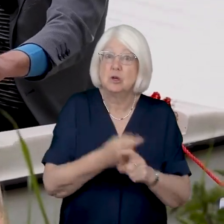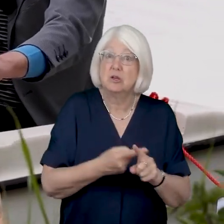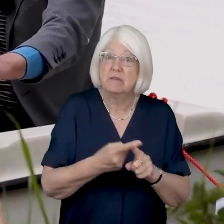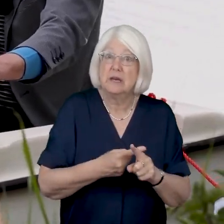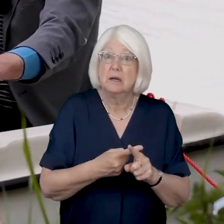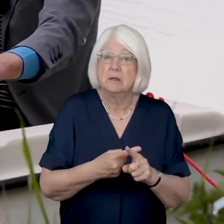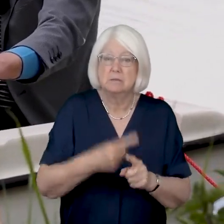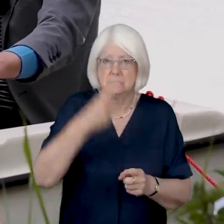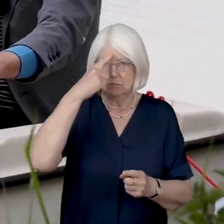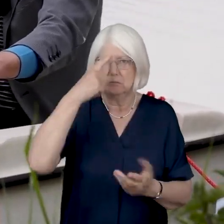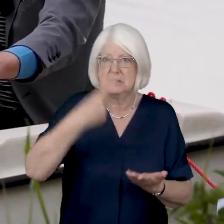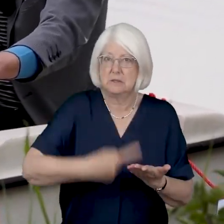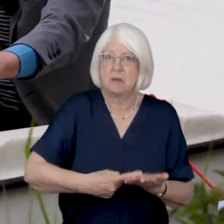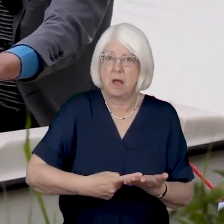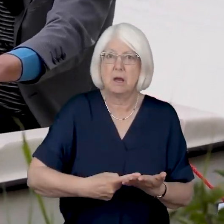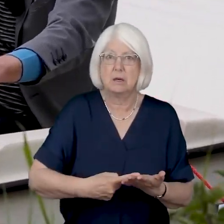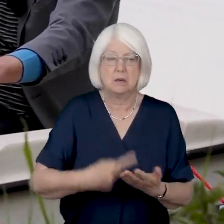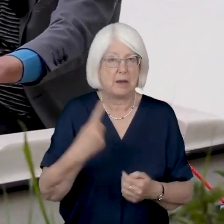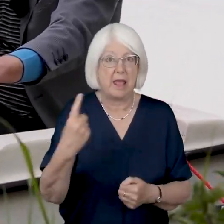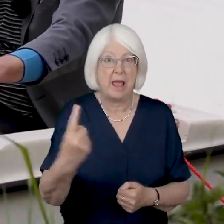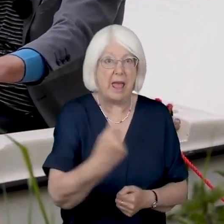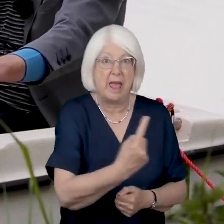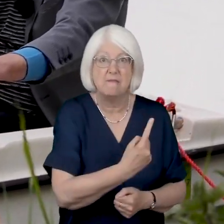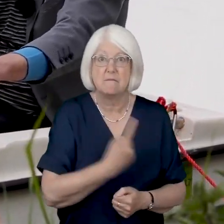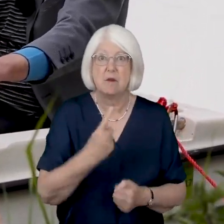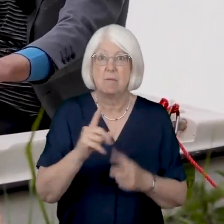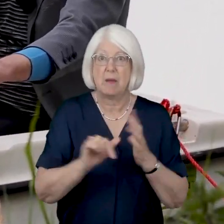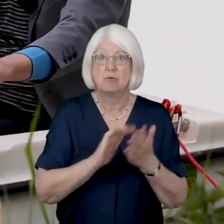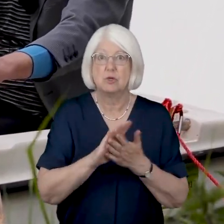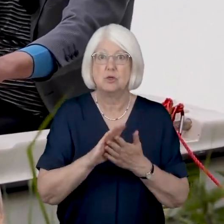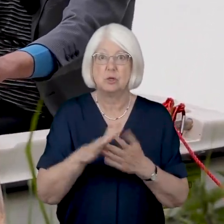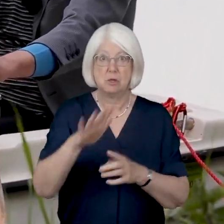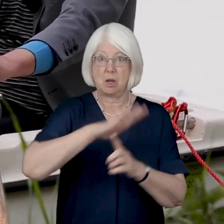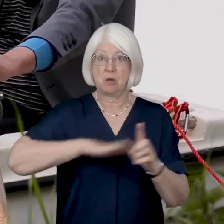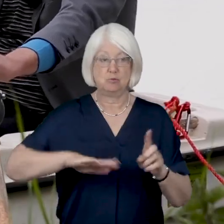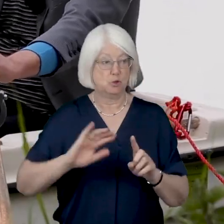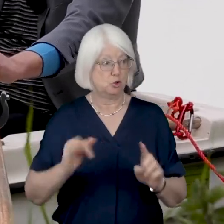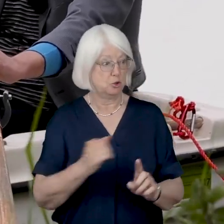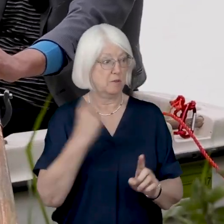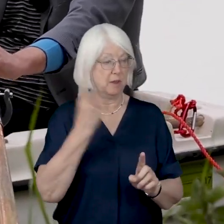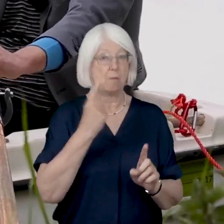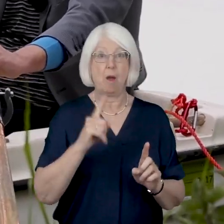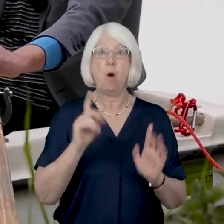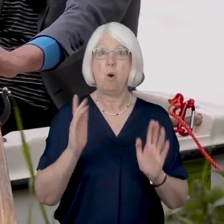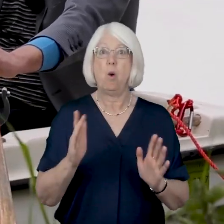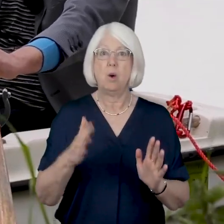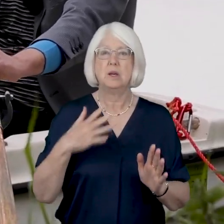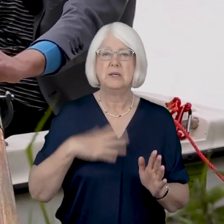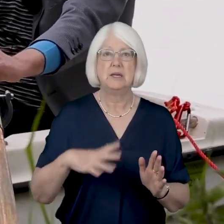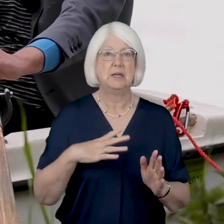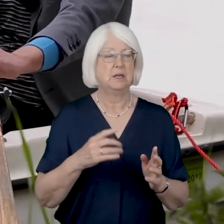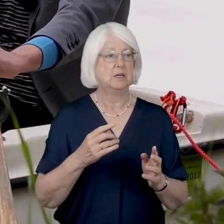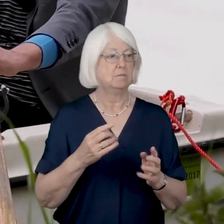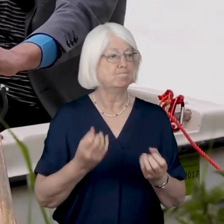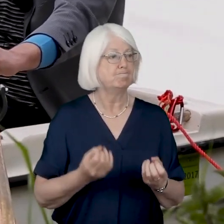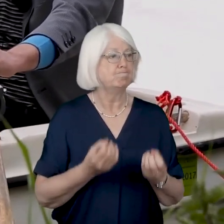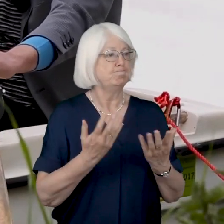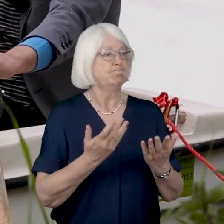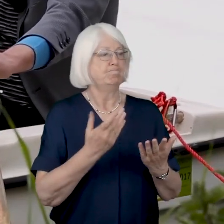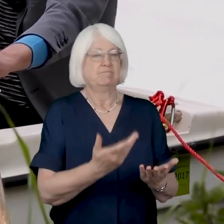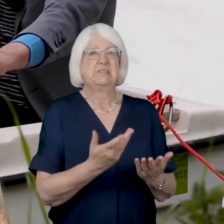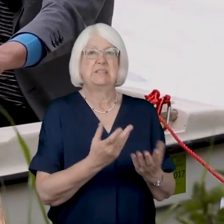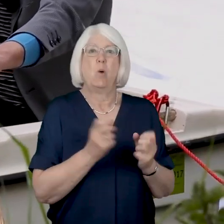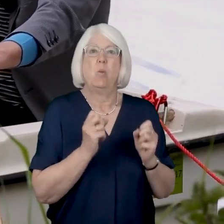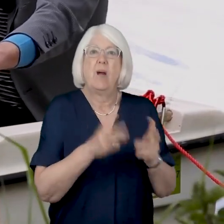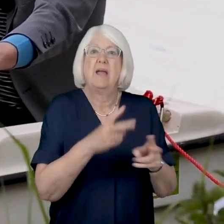passed a motion saying that every parish in the country should think about having an expression of church